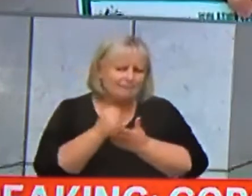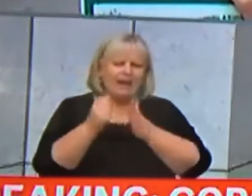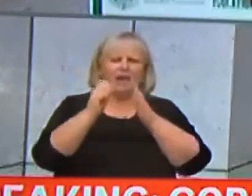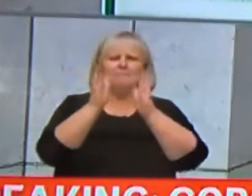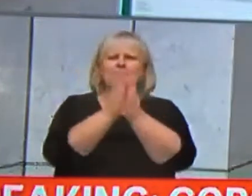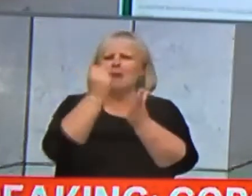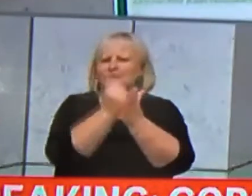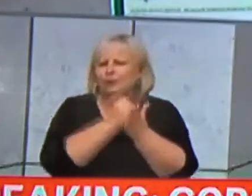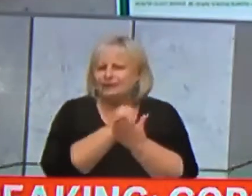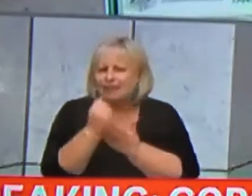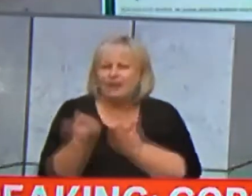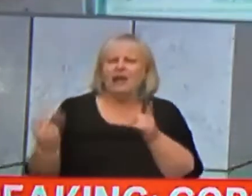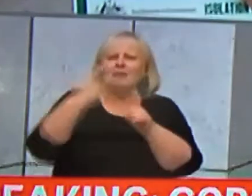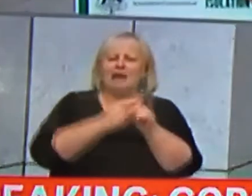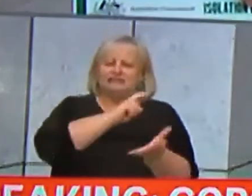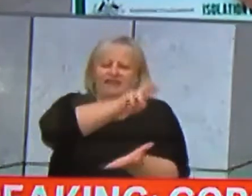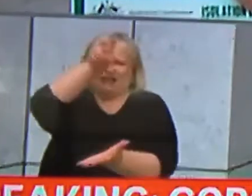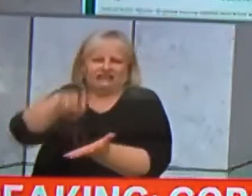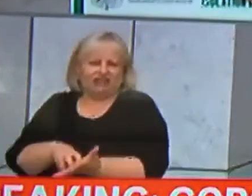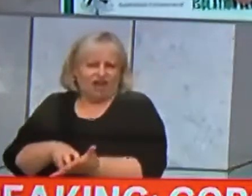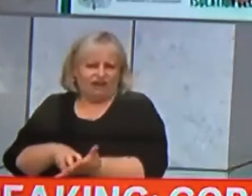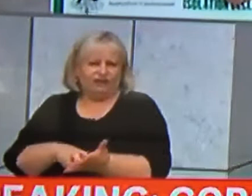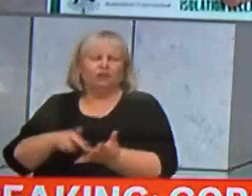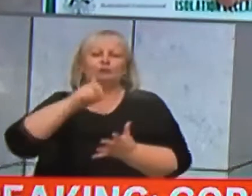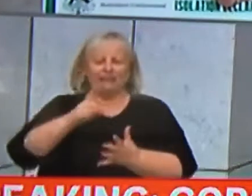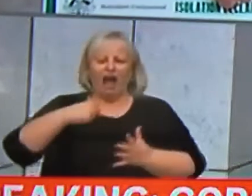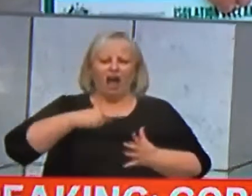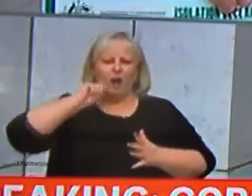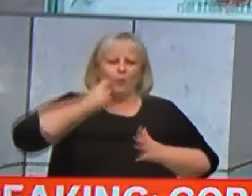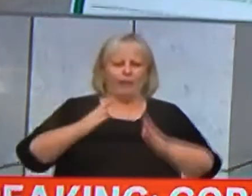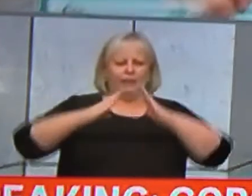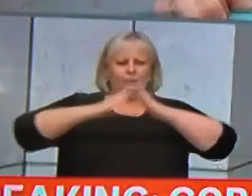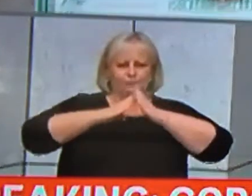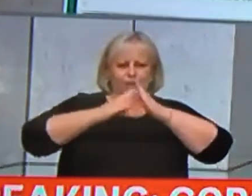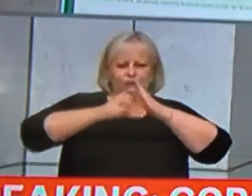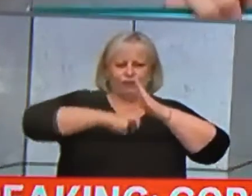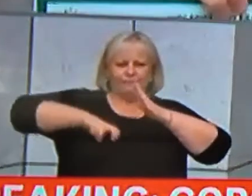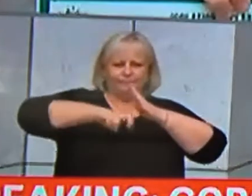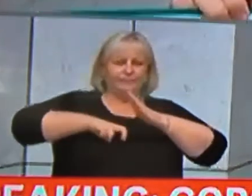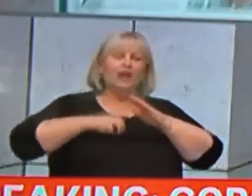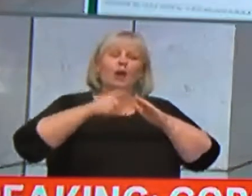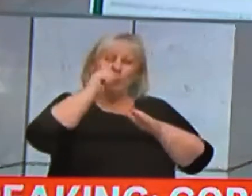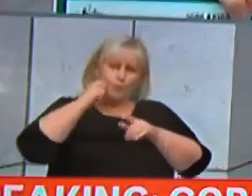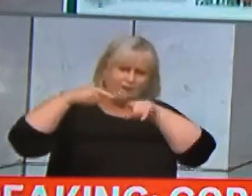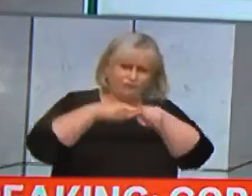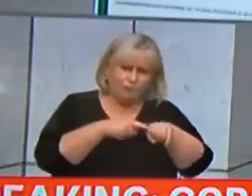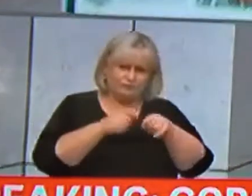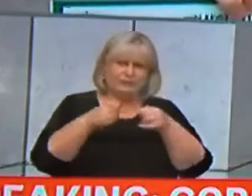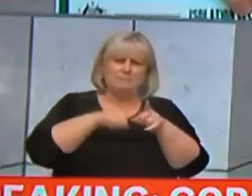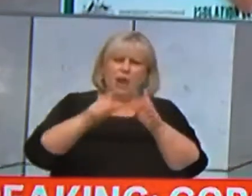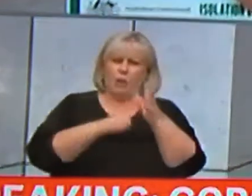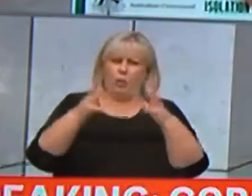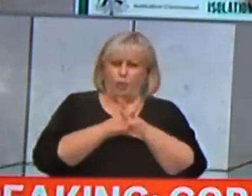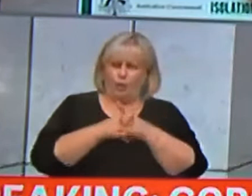passport numbers, and they sign up to the self-isolation. This is enforceable by